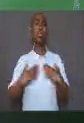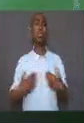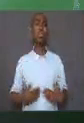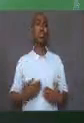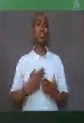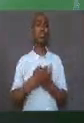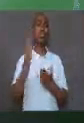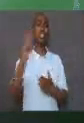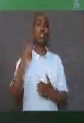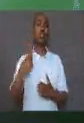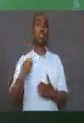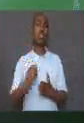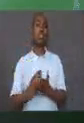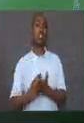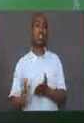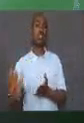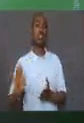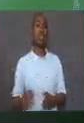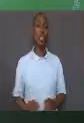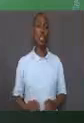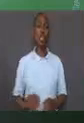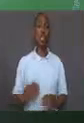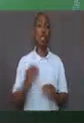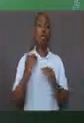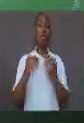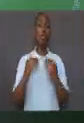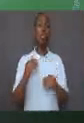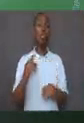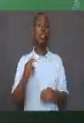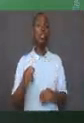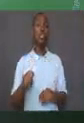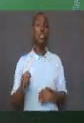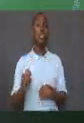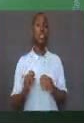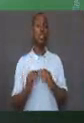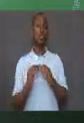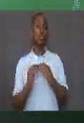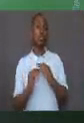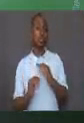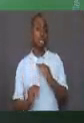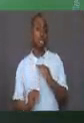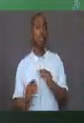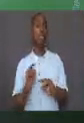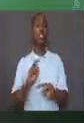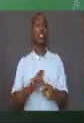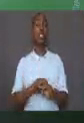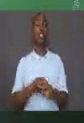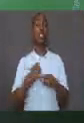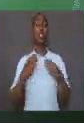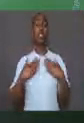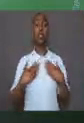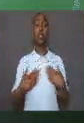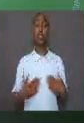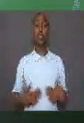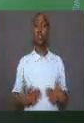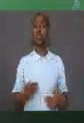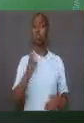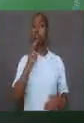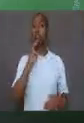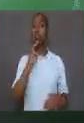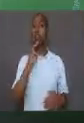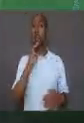urine, and the amount of urine produced decreases when our bodies are short of